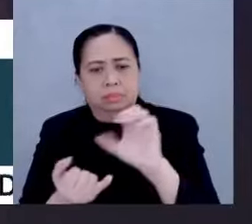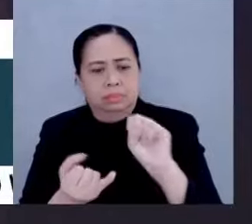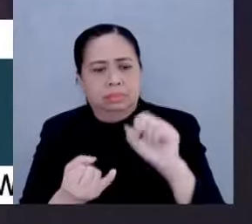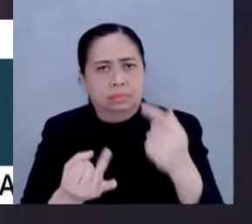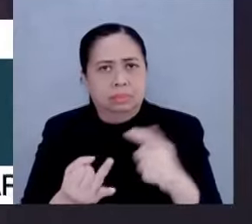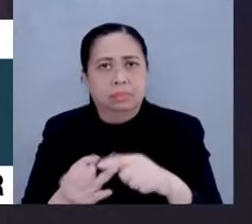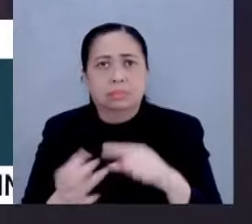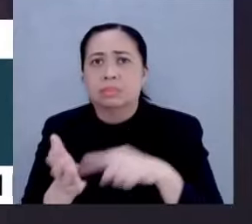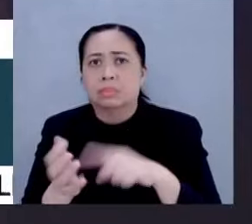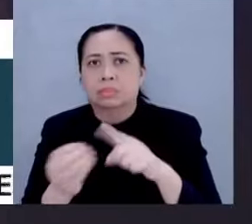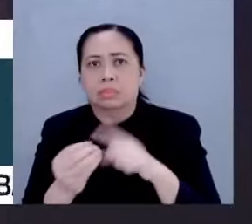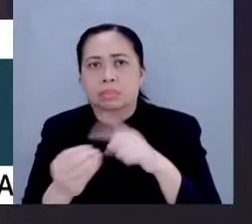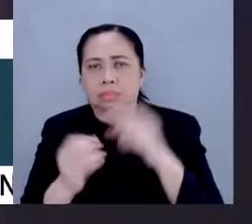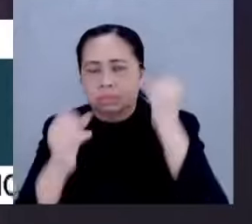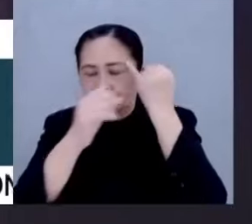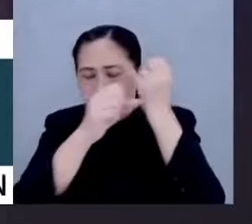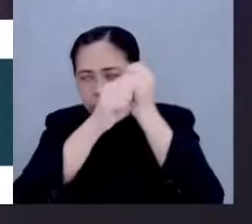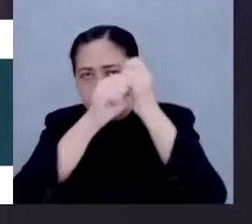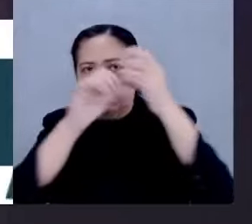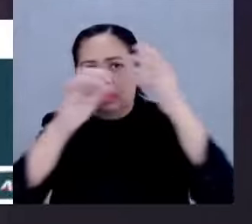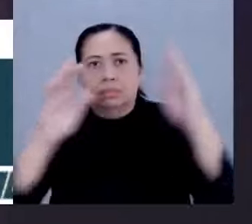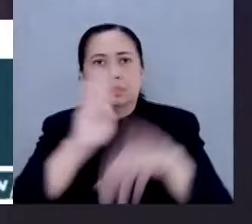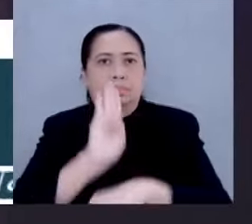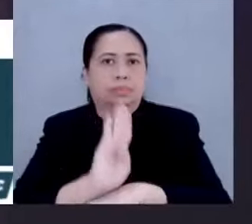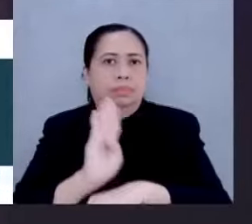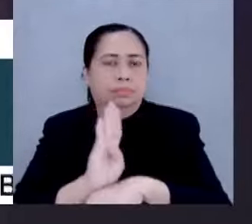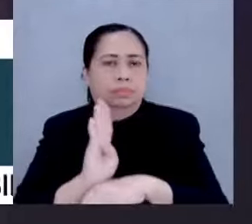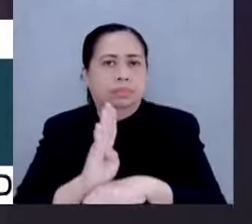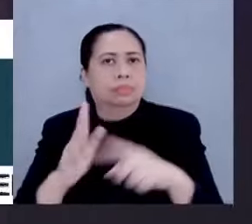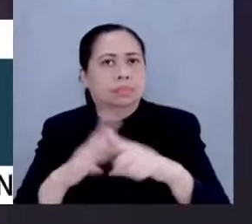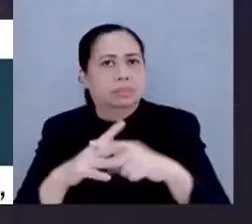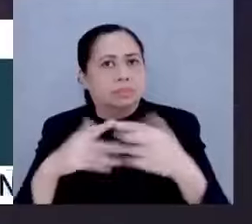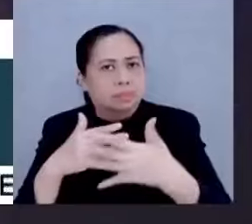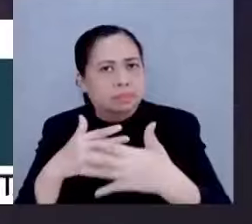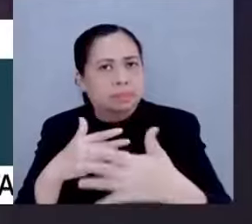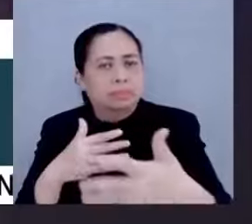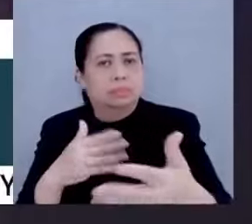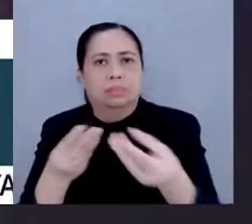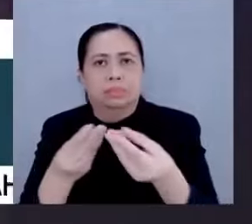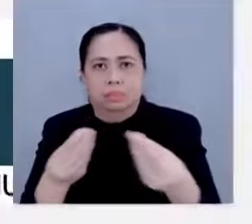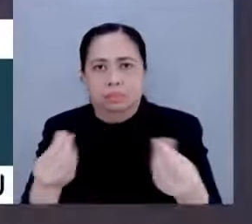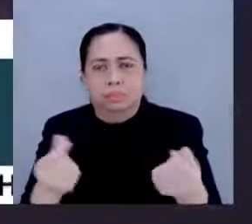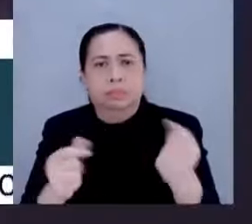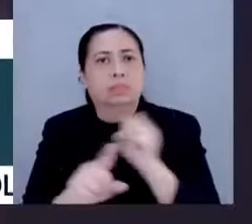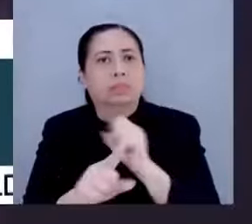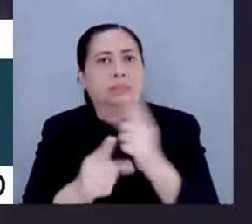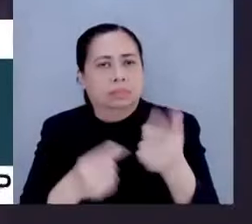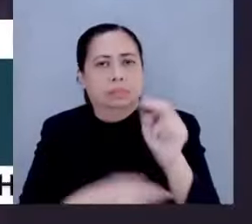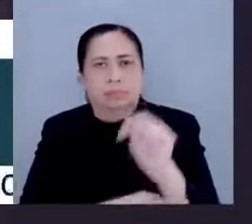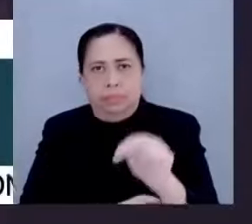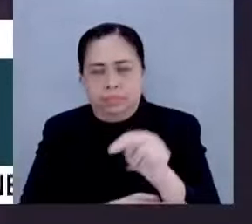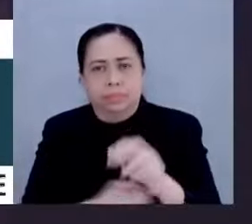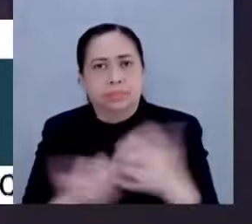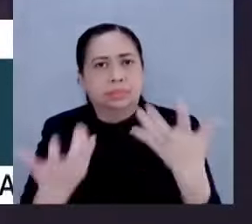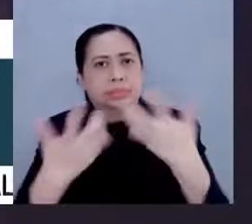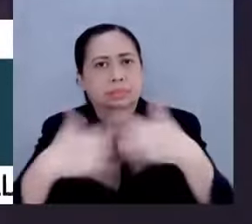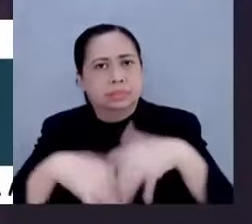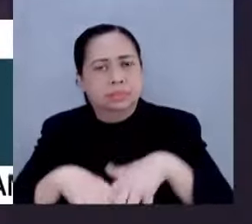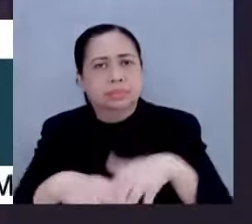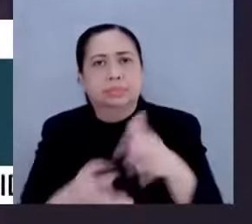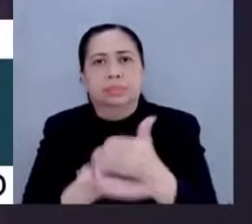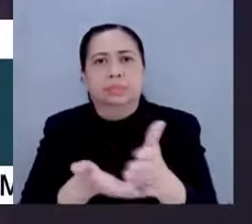about reimagining business as a catalyst for addressing societal needs. Integrate shared